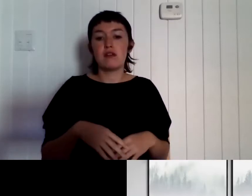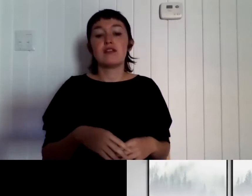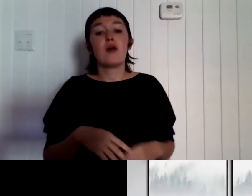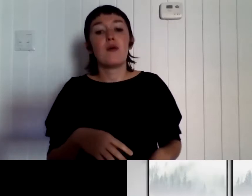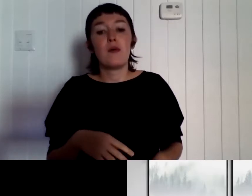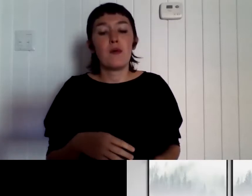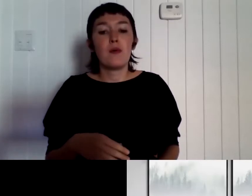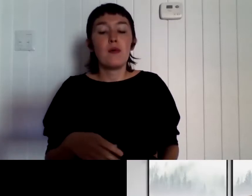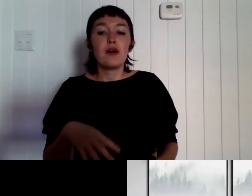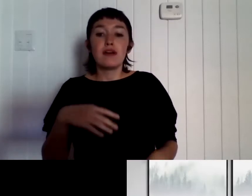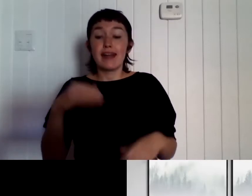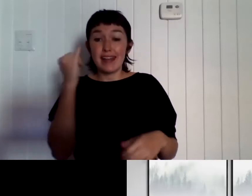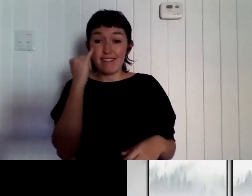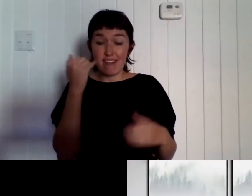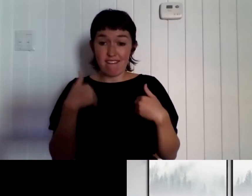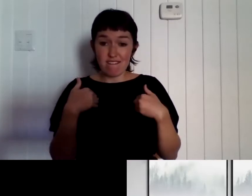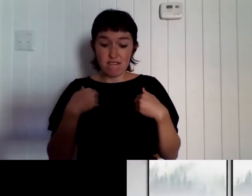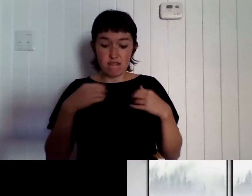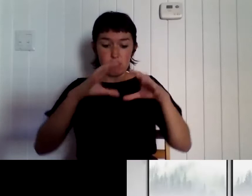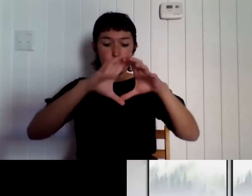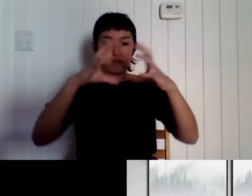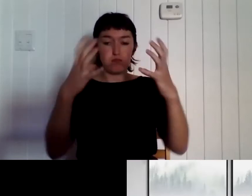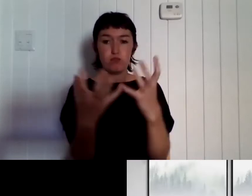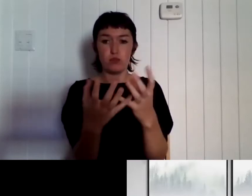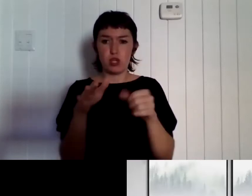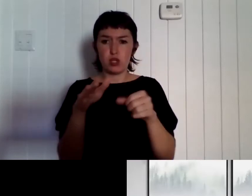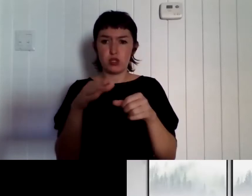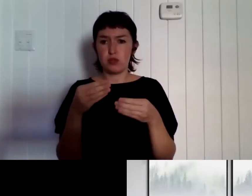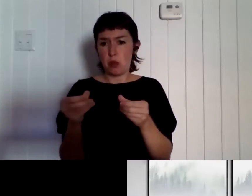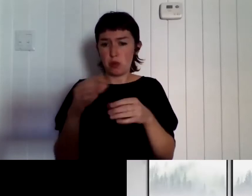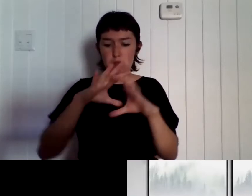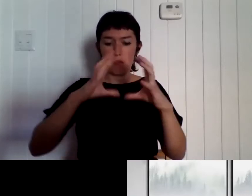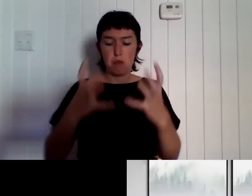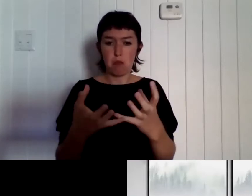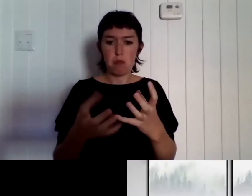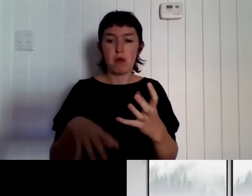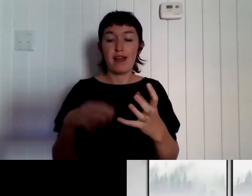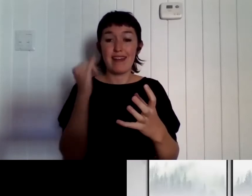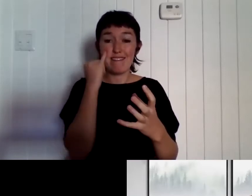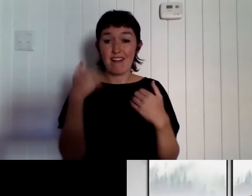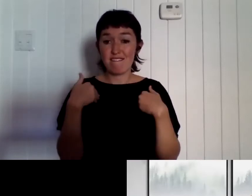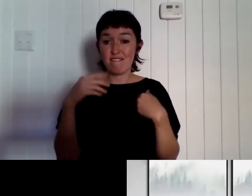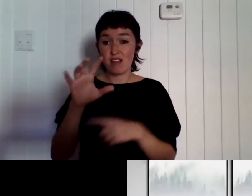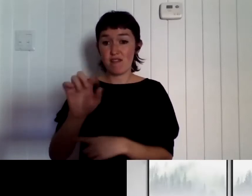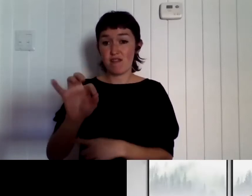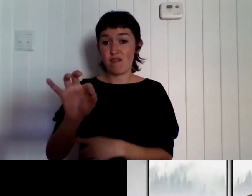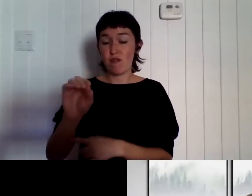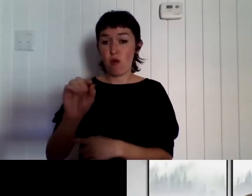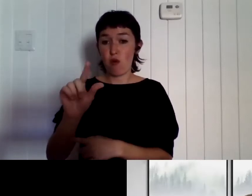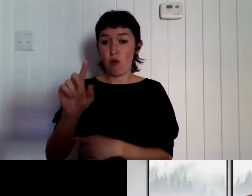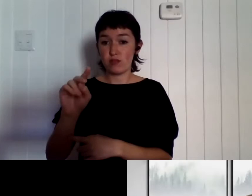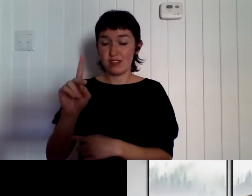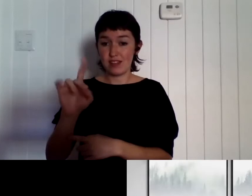smooth surface, by folding, we can pack in a lot more of a part of the brain that's called the cortex,